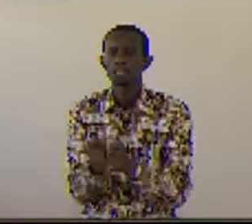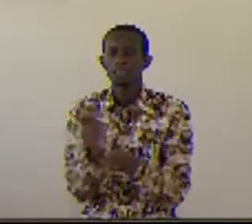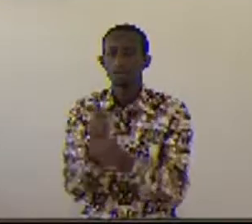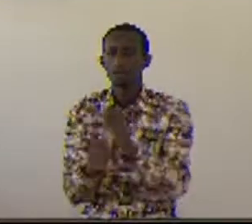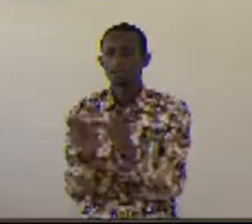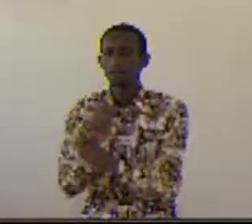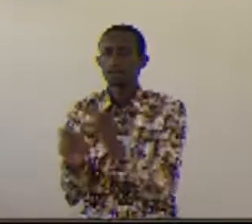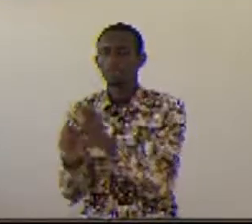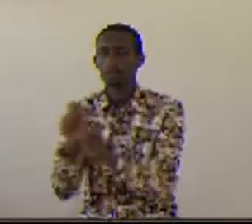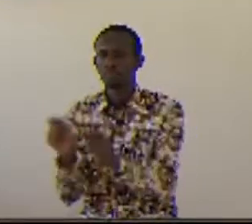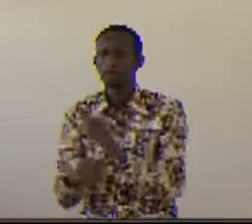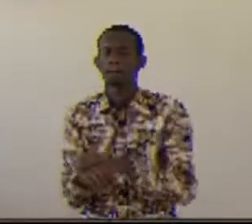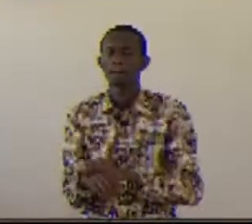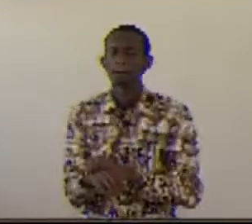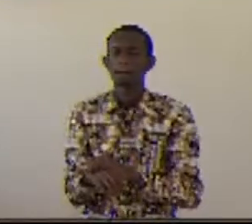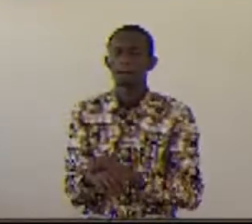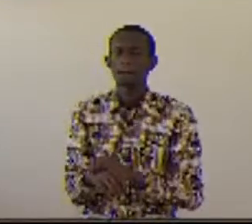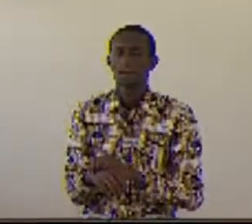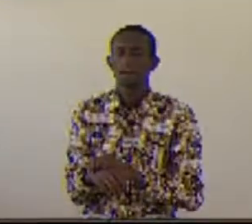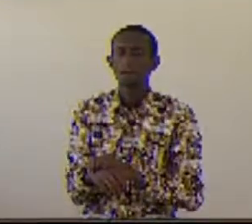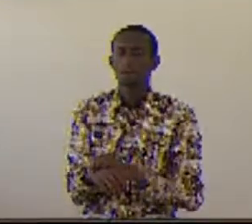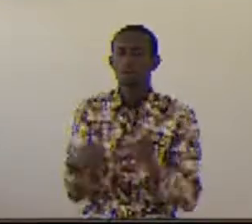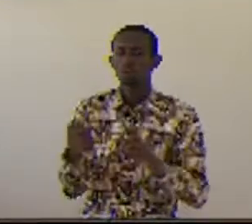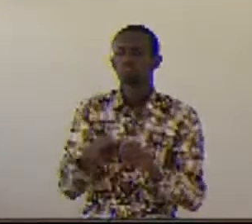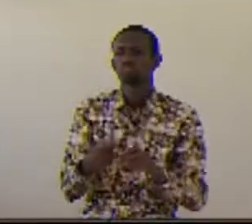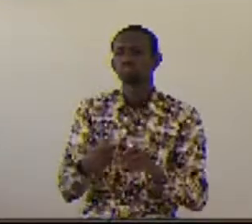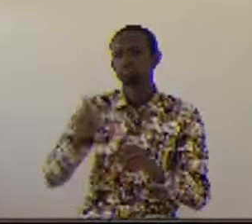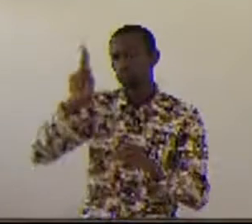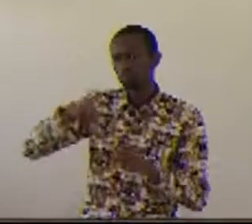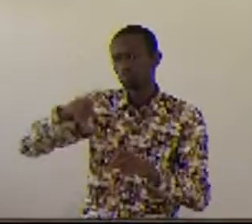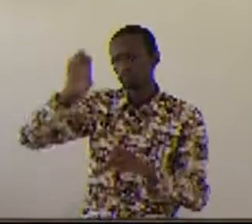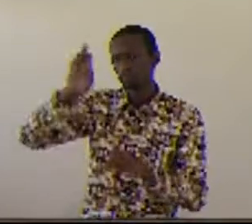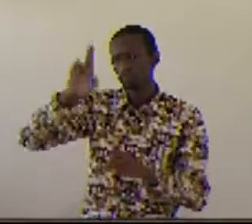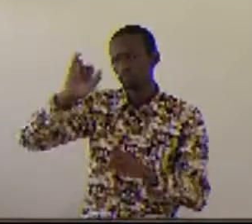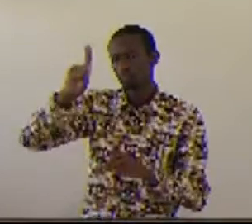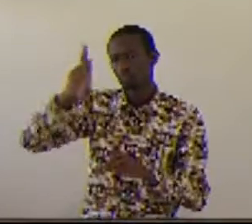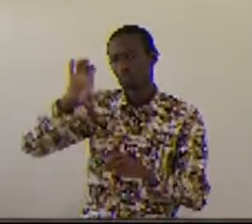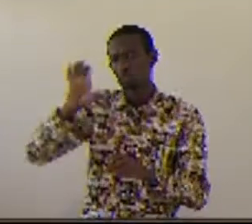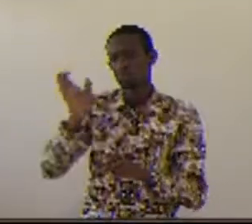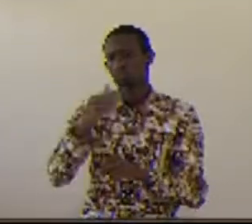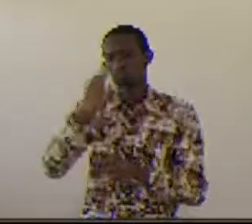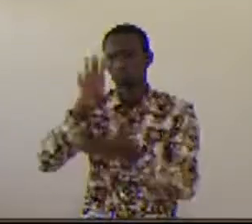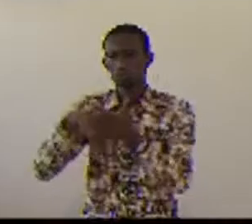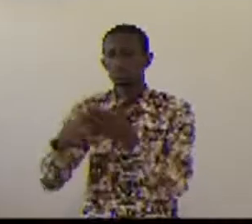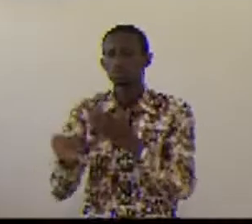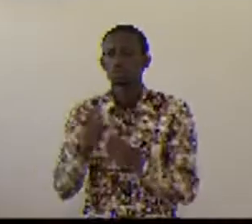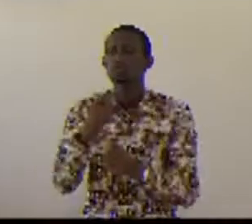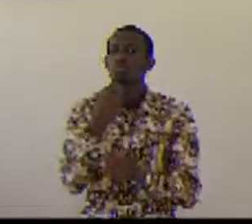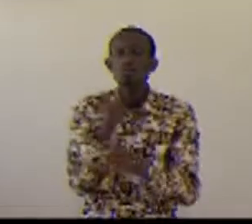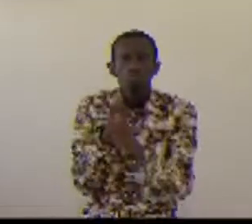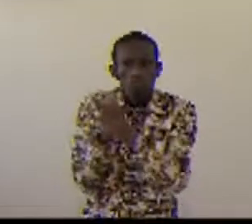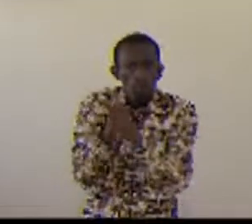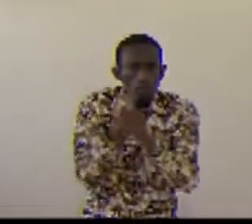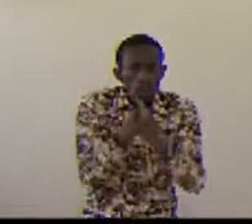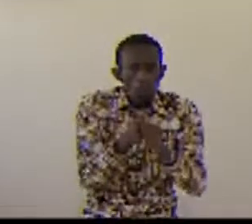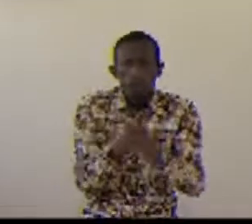Explain how the melting point varies across period 3 in the periodic table. You have to consider